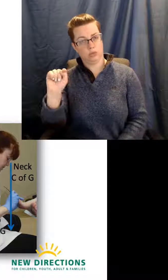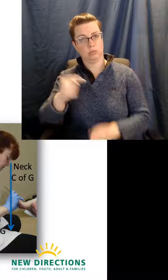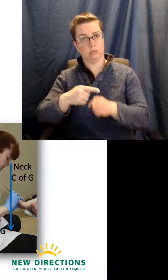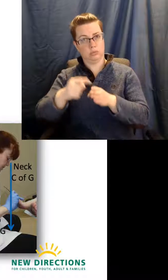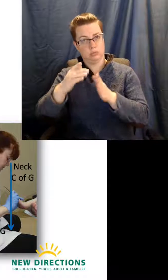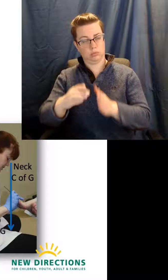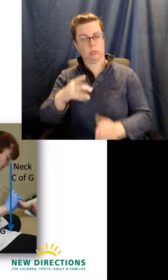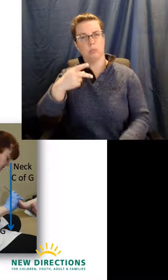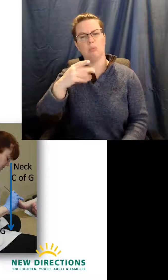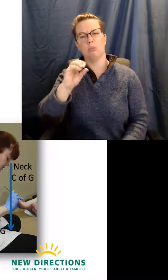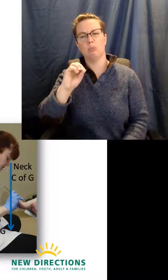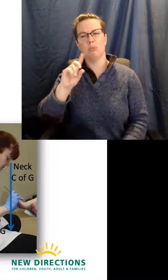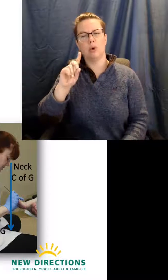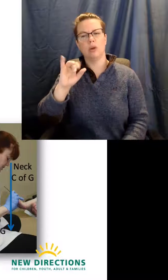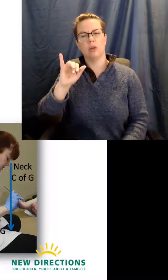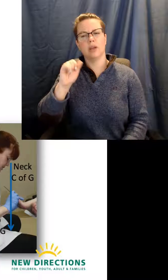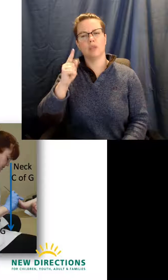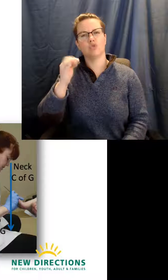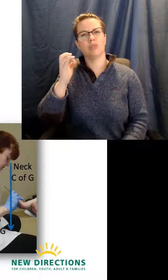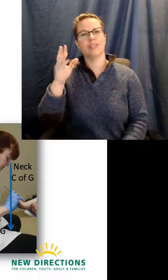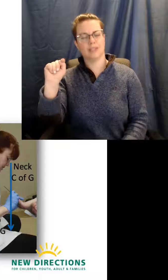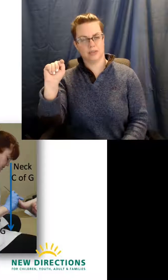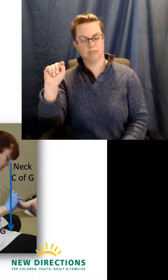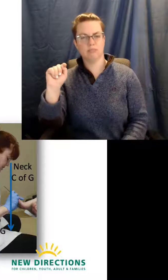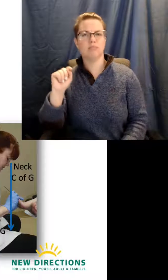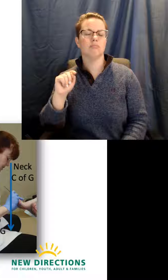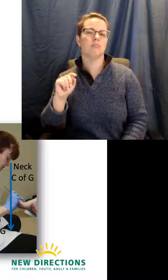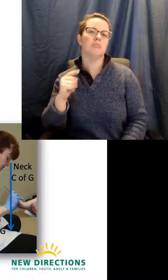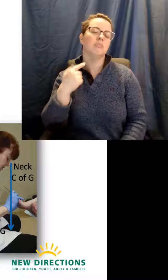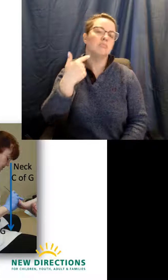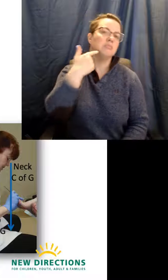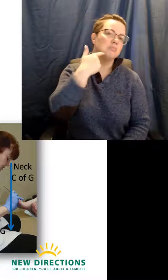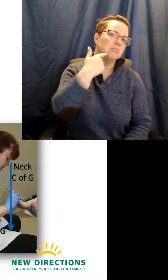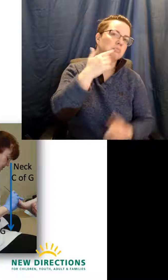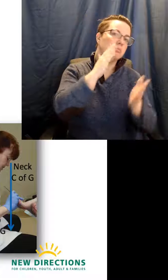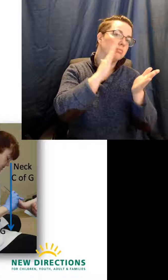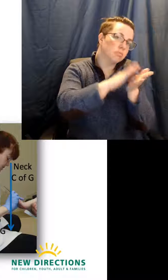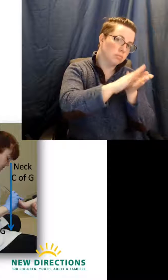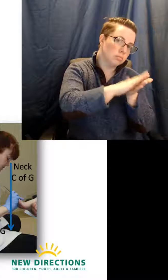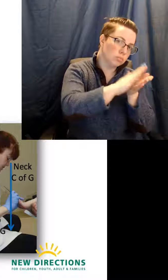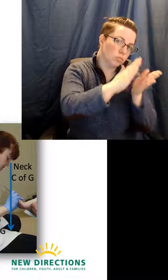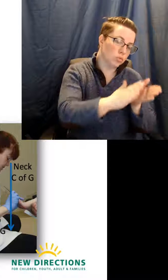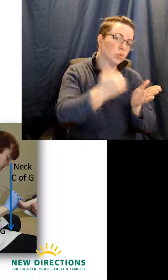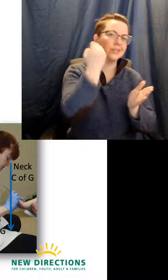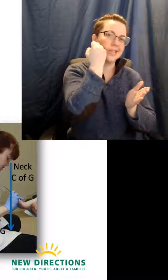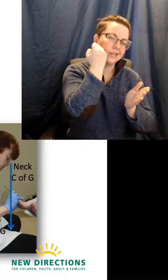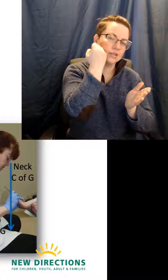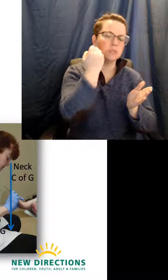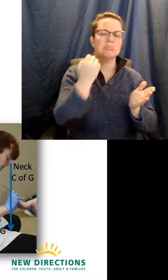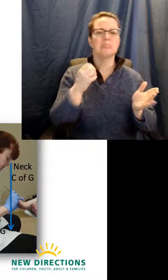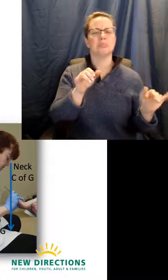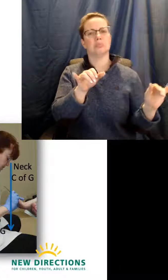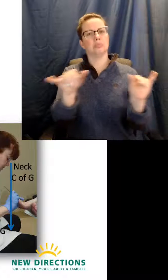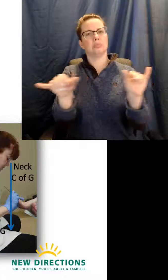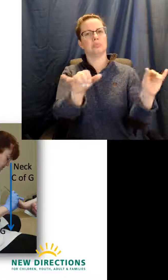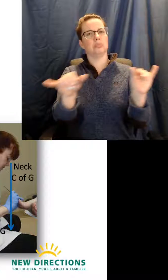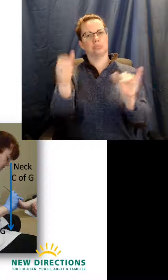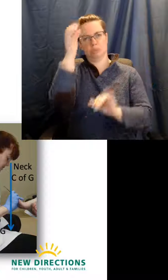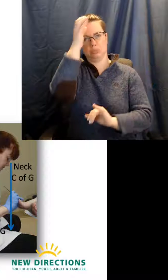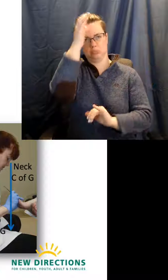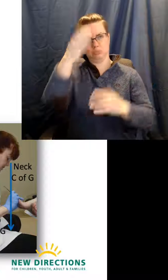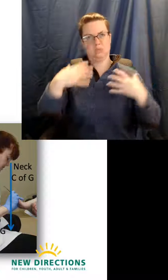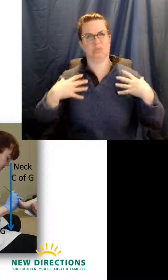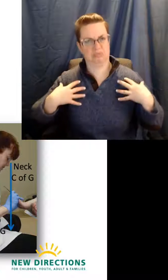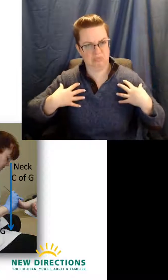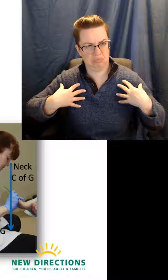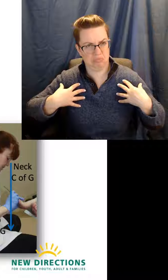They have some similarities to a dental hygienist or a dentist. So most of us have been to the dentist, not all of us have been to a podiatrist. But what